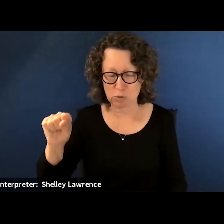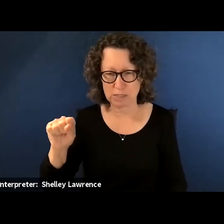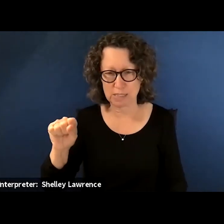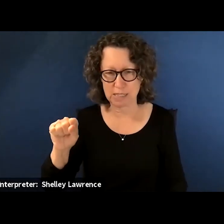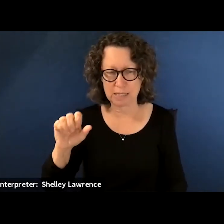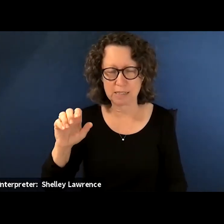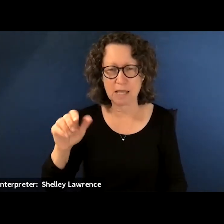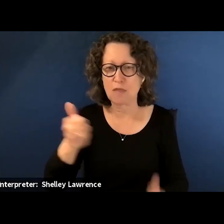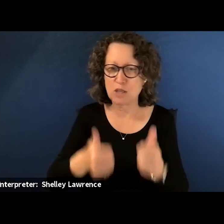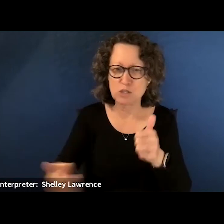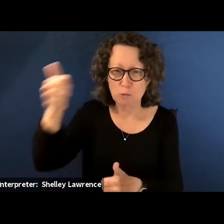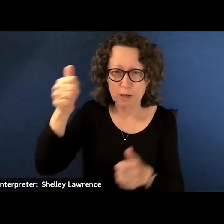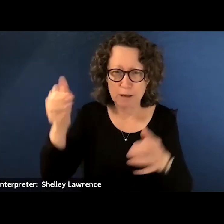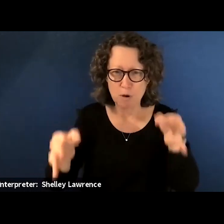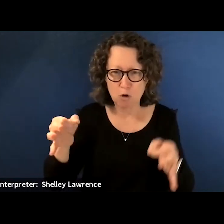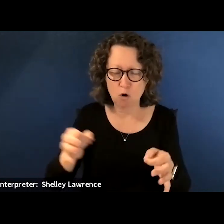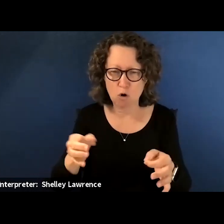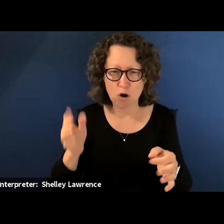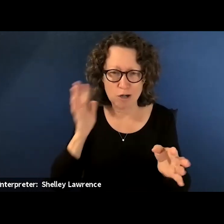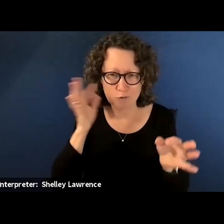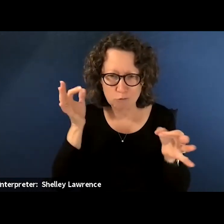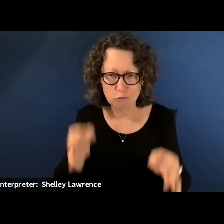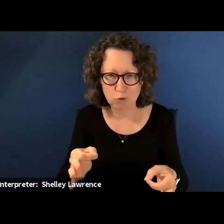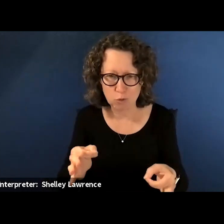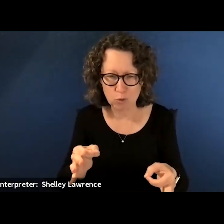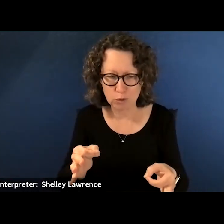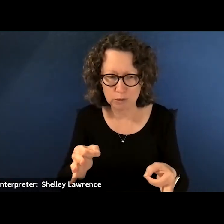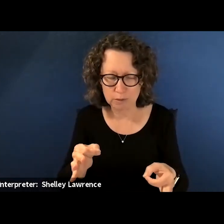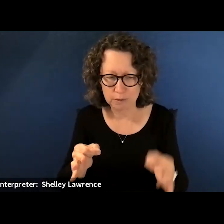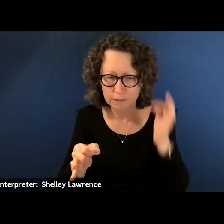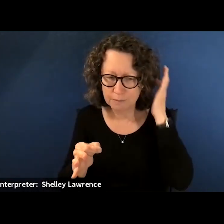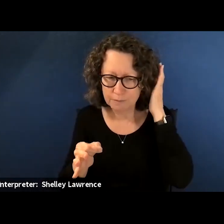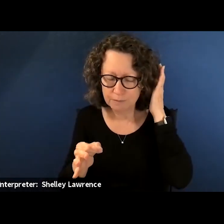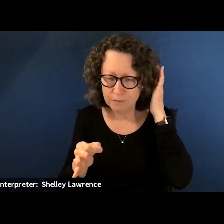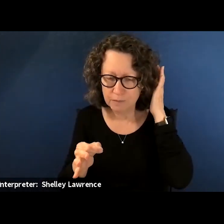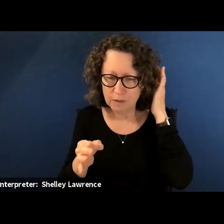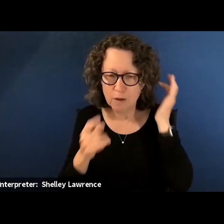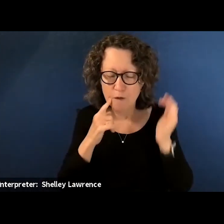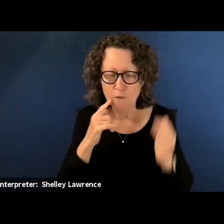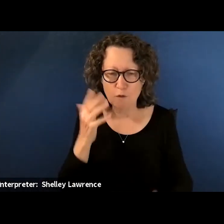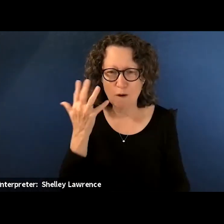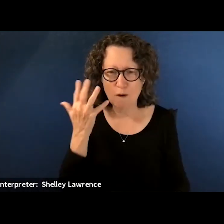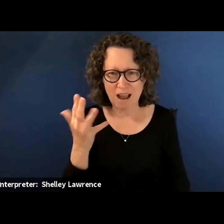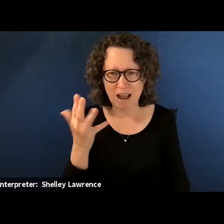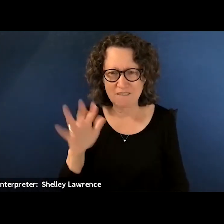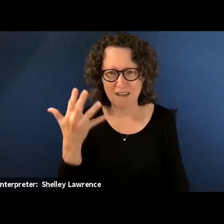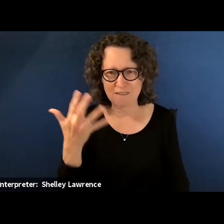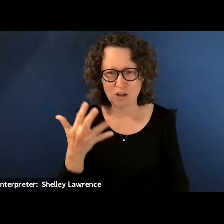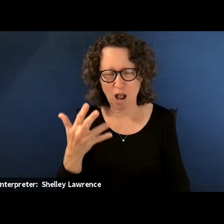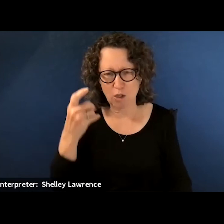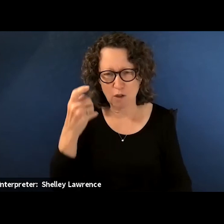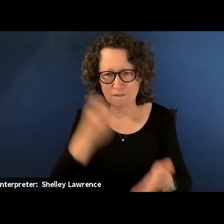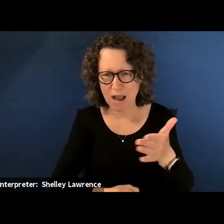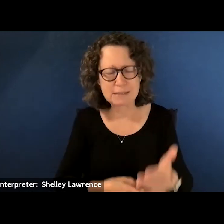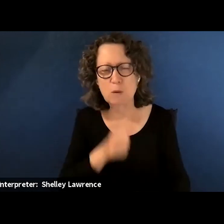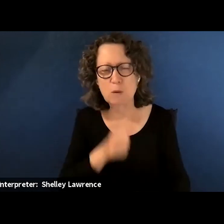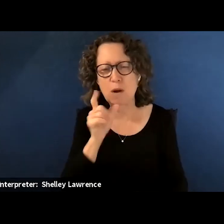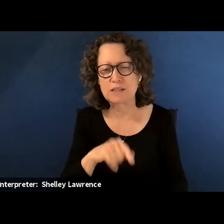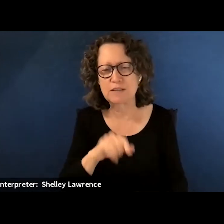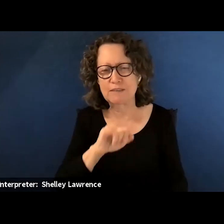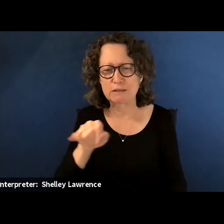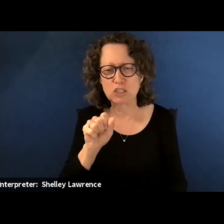Court ruling, actually conviction was held up for a $5 fine. So it wasn't that this